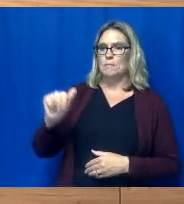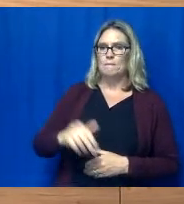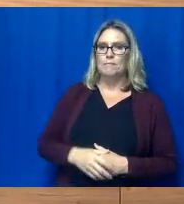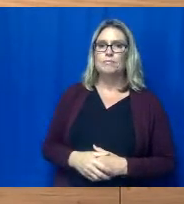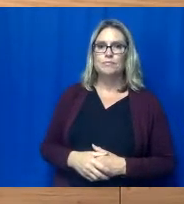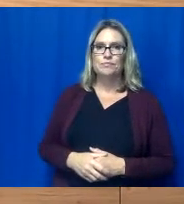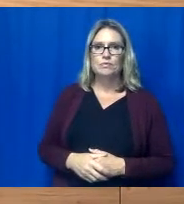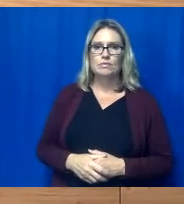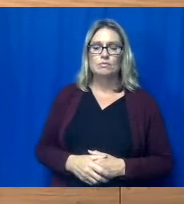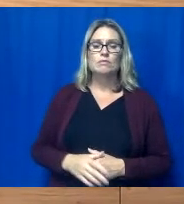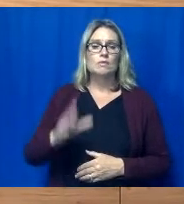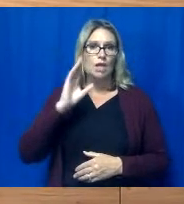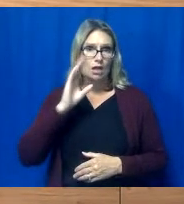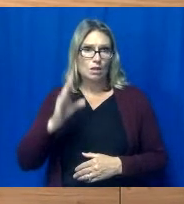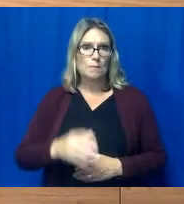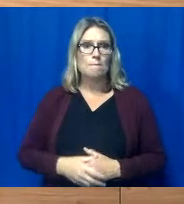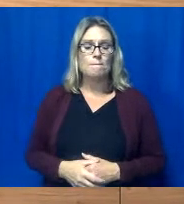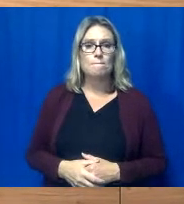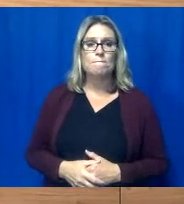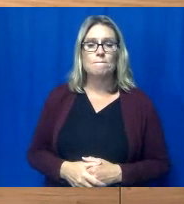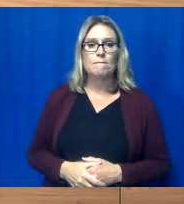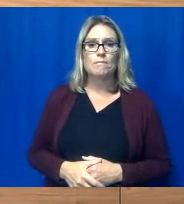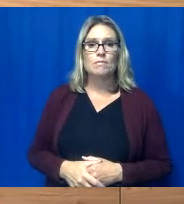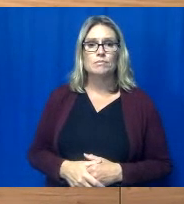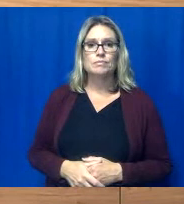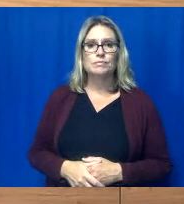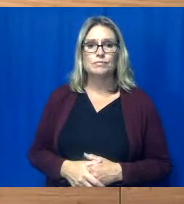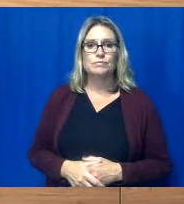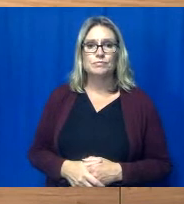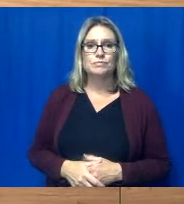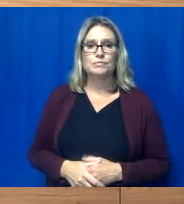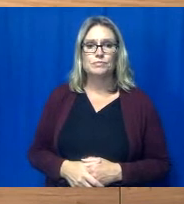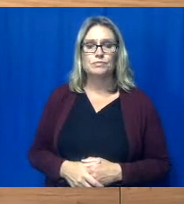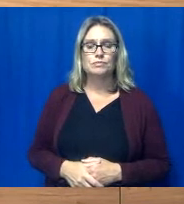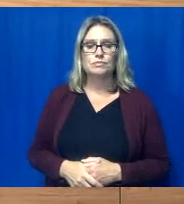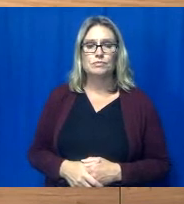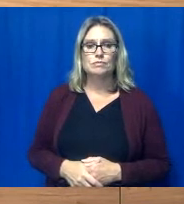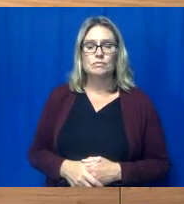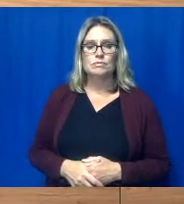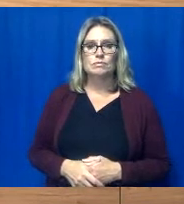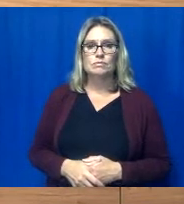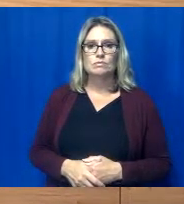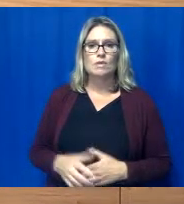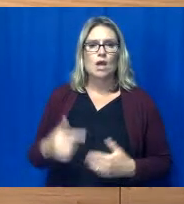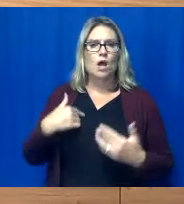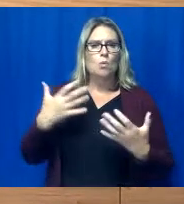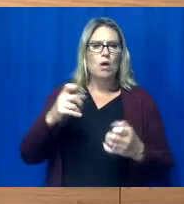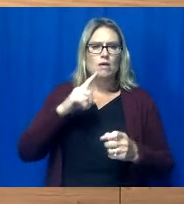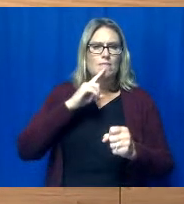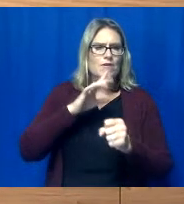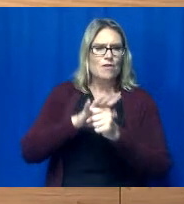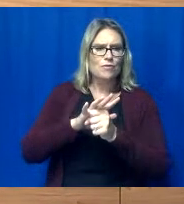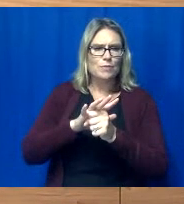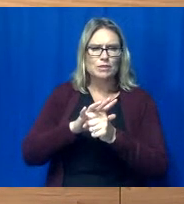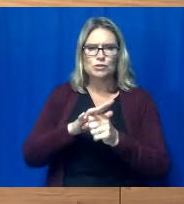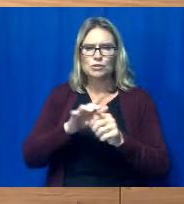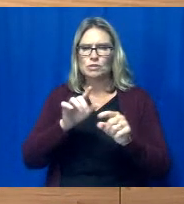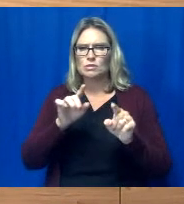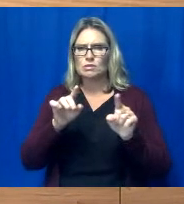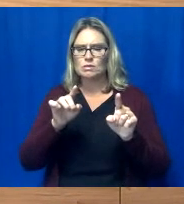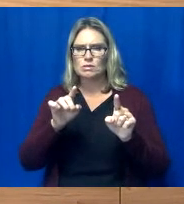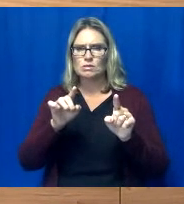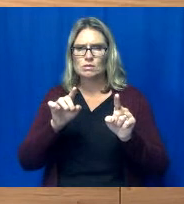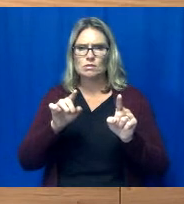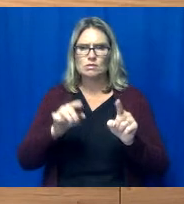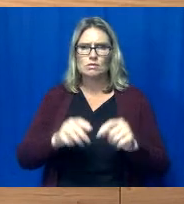Yeah. So can I just get confirmation maybe from Mr. and